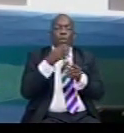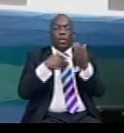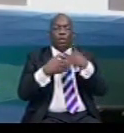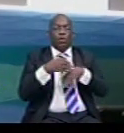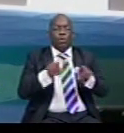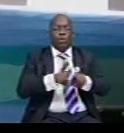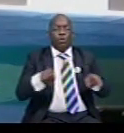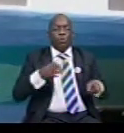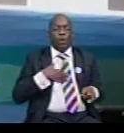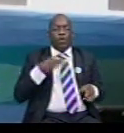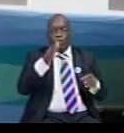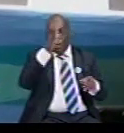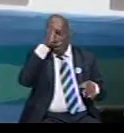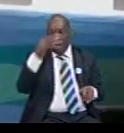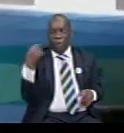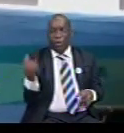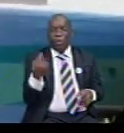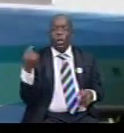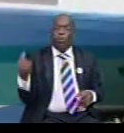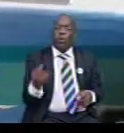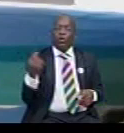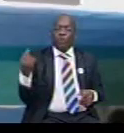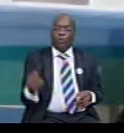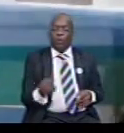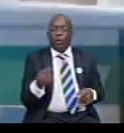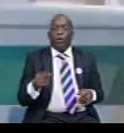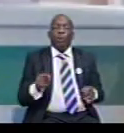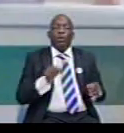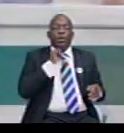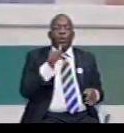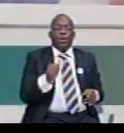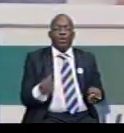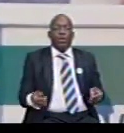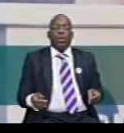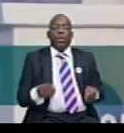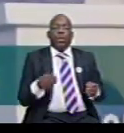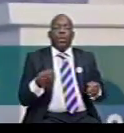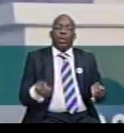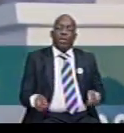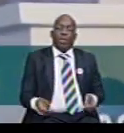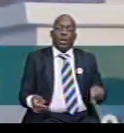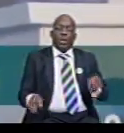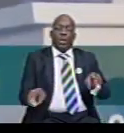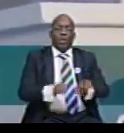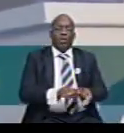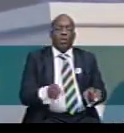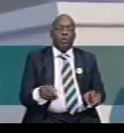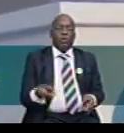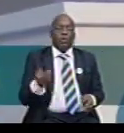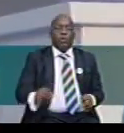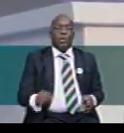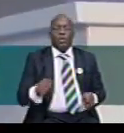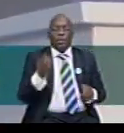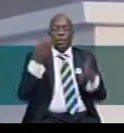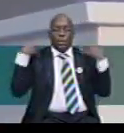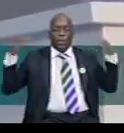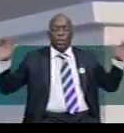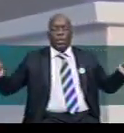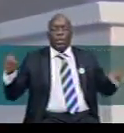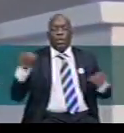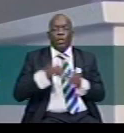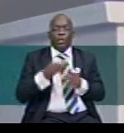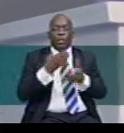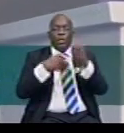only. Not even the angels of heaven. Did you hear the other day somebody rising